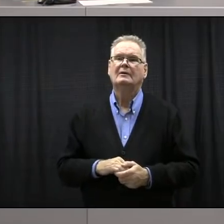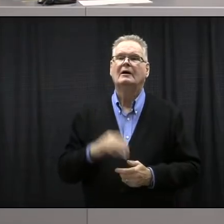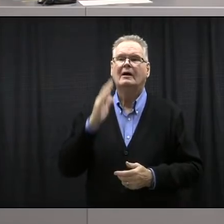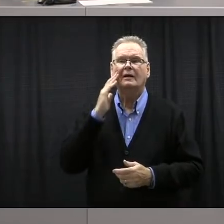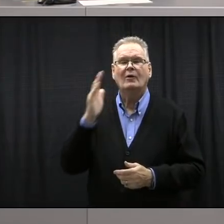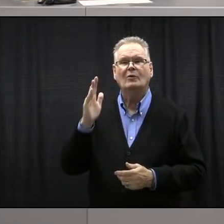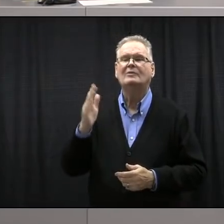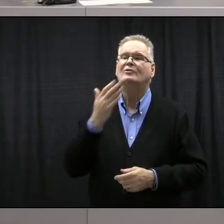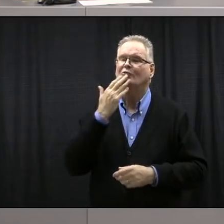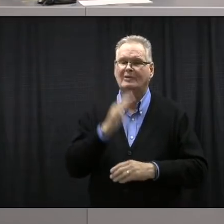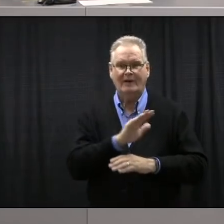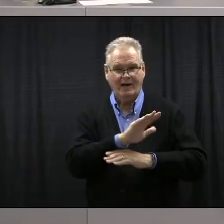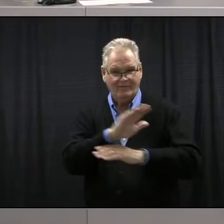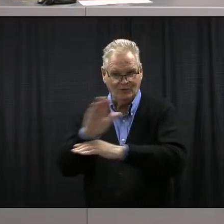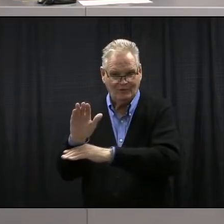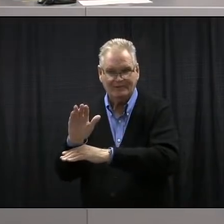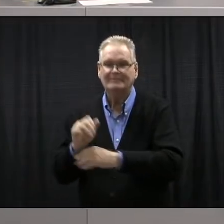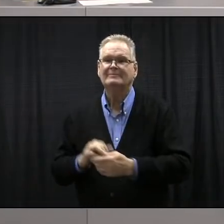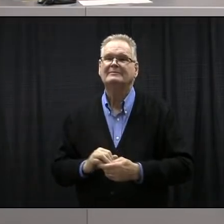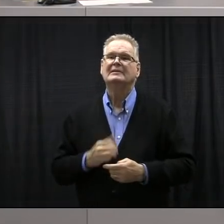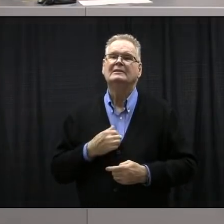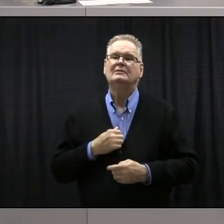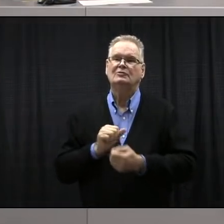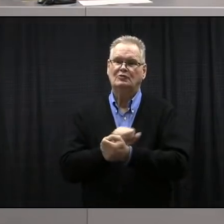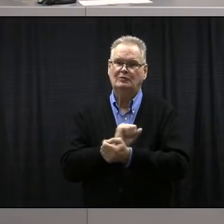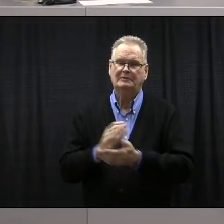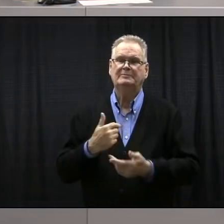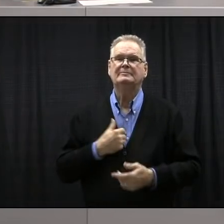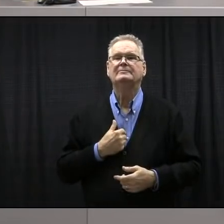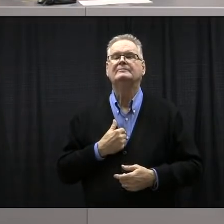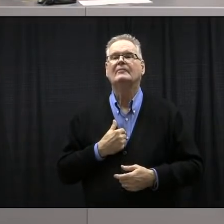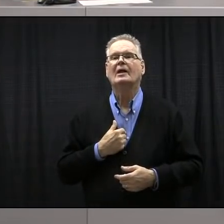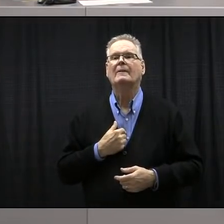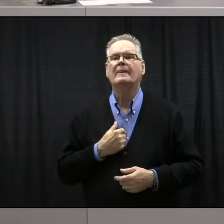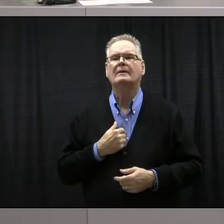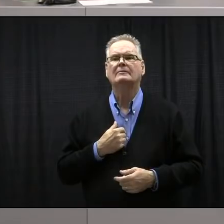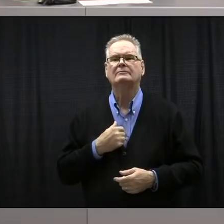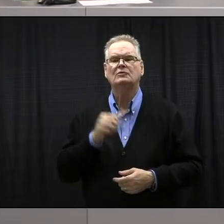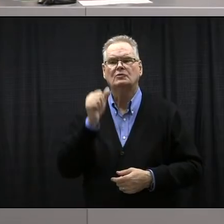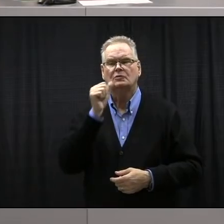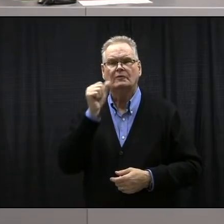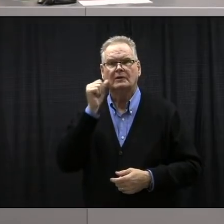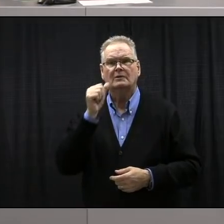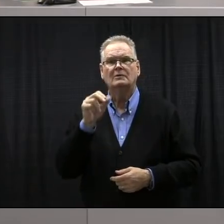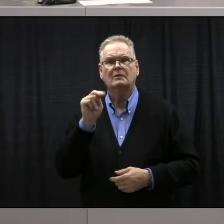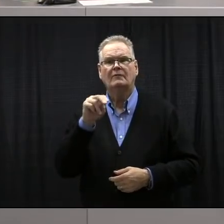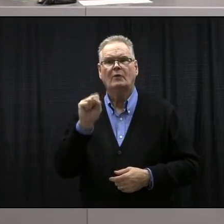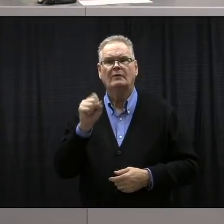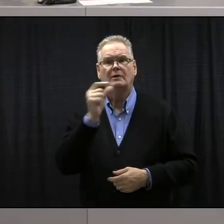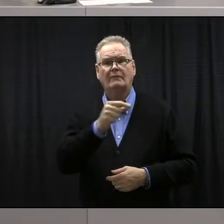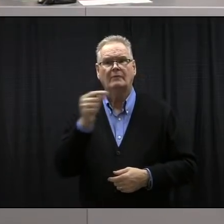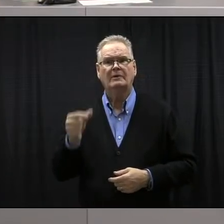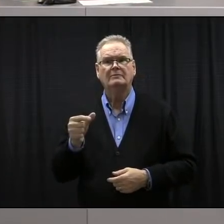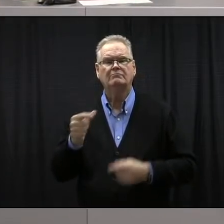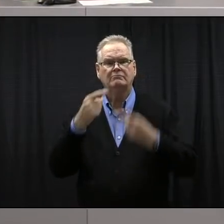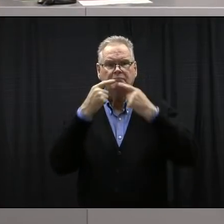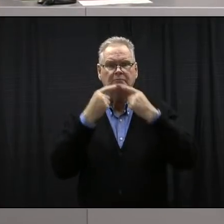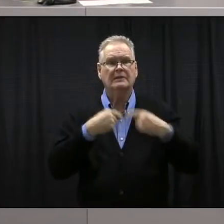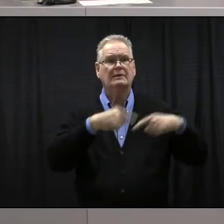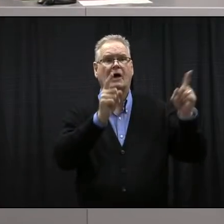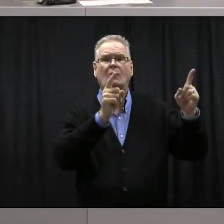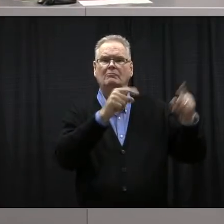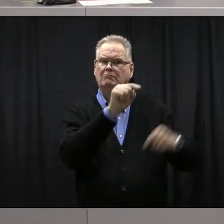Yesterday, among the things that the Nova Scotia officials announced was that, as you just announced, that